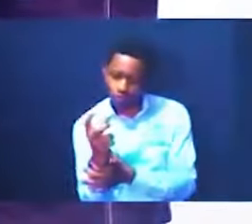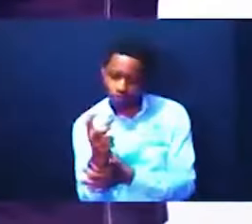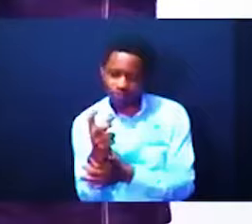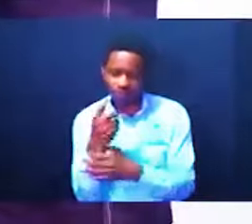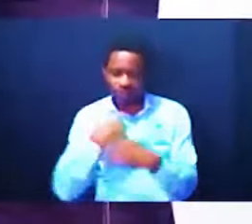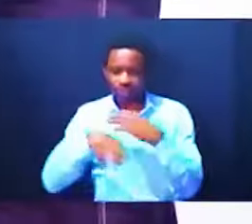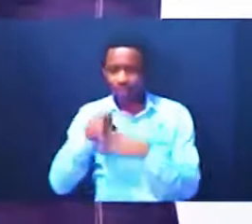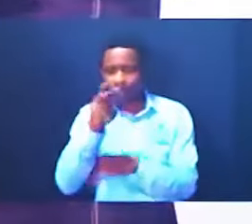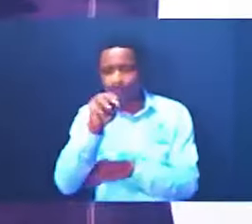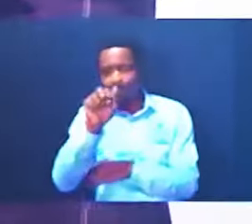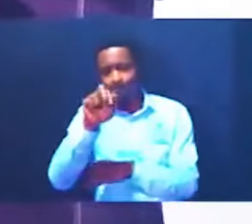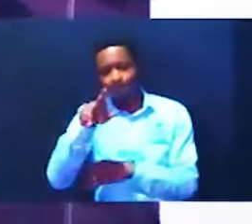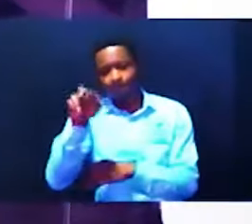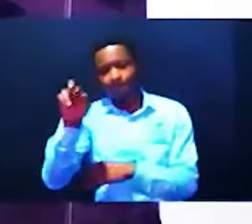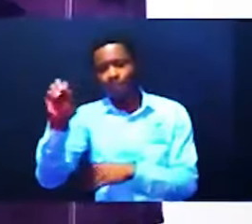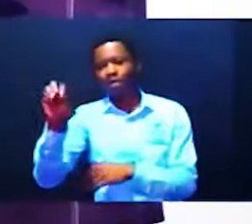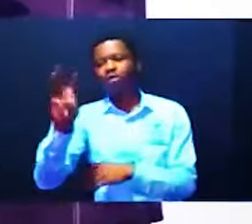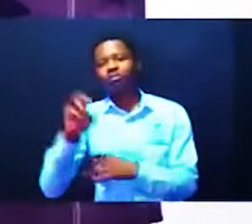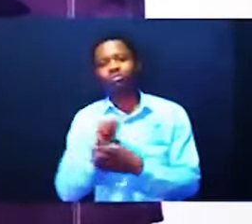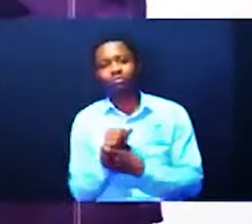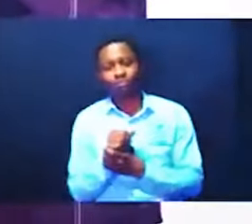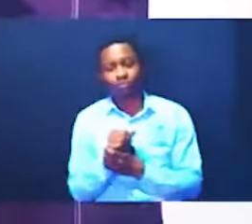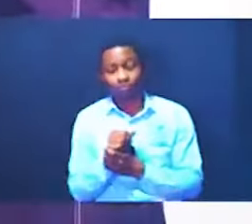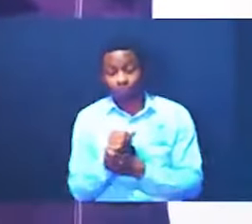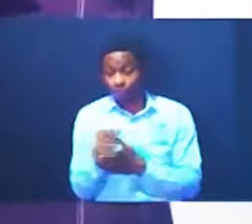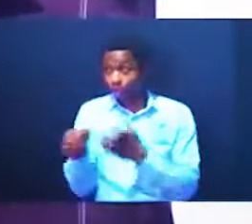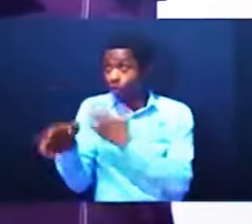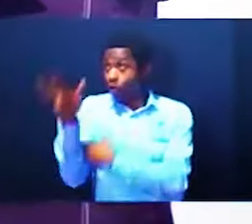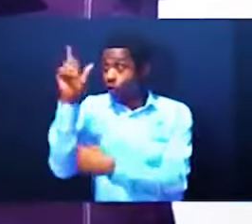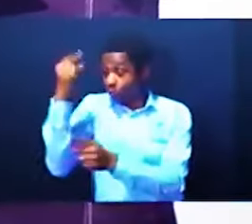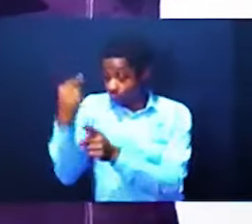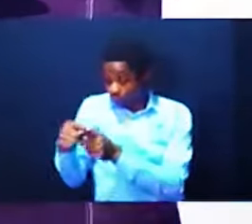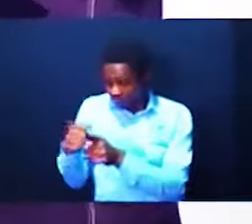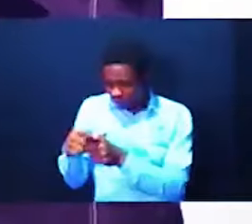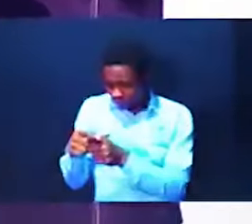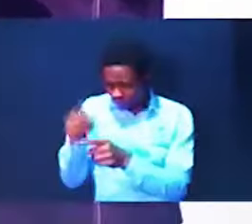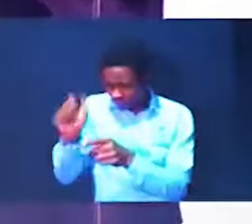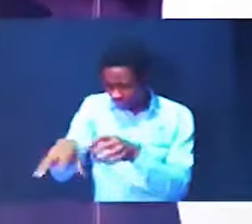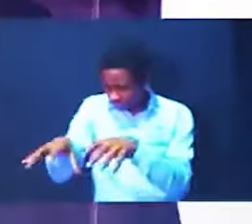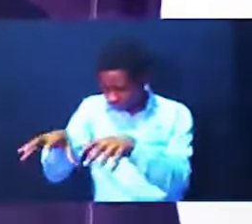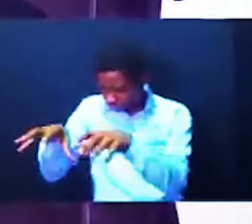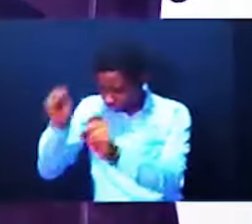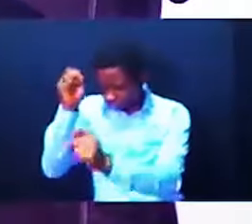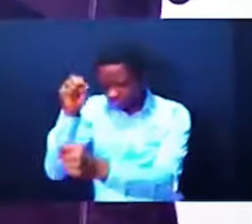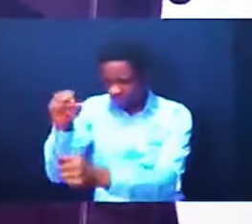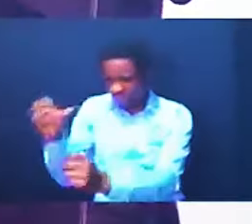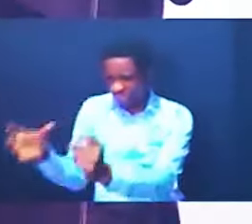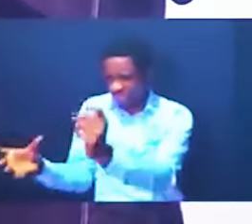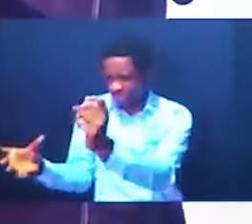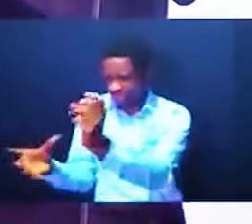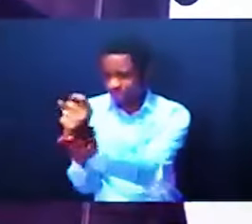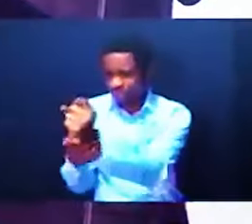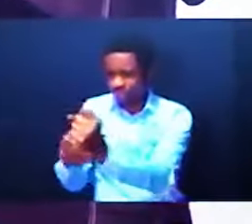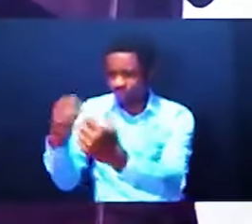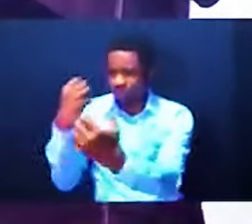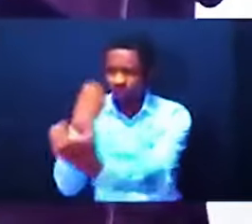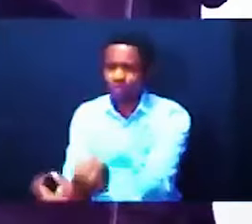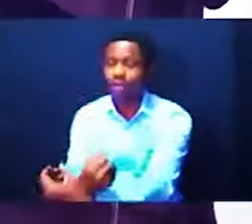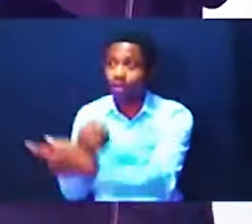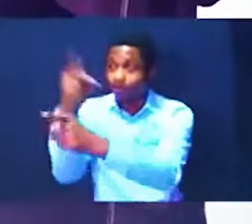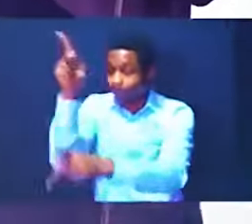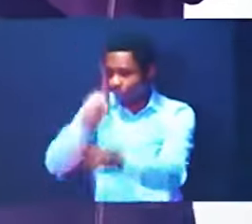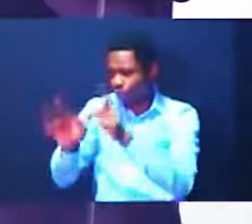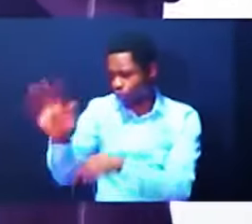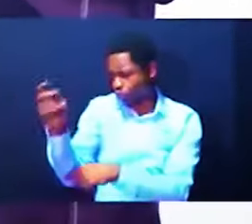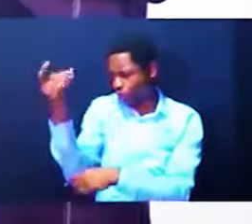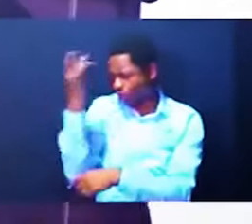Now it arrests the intent of people. So when